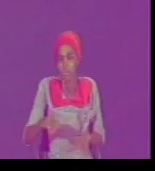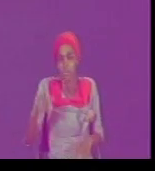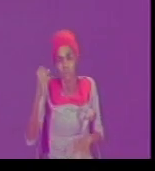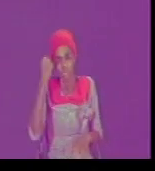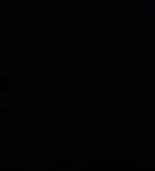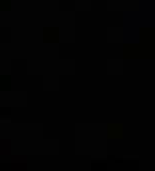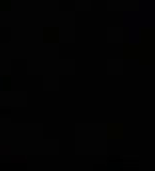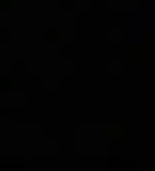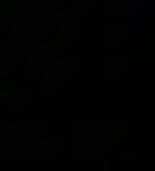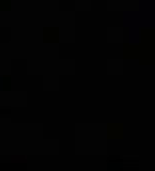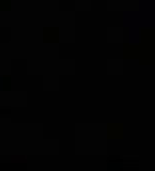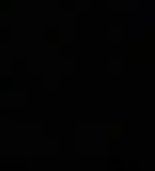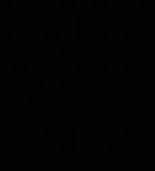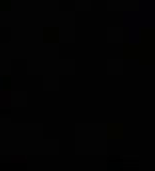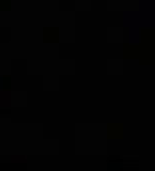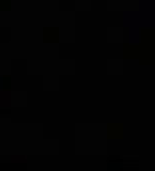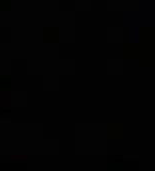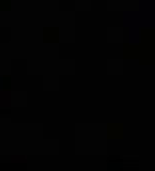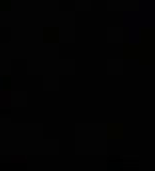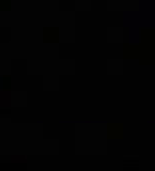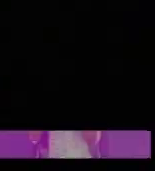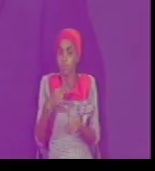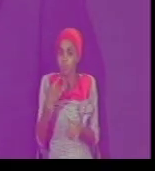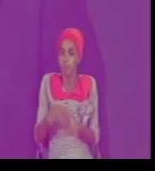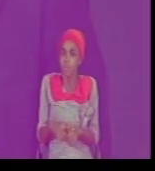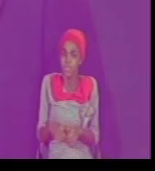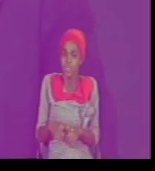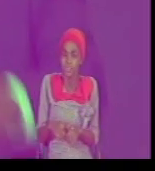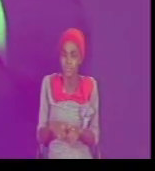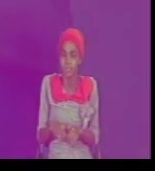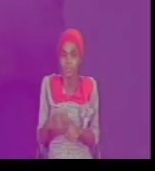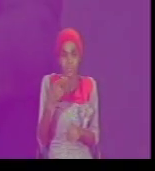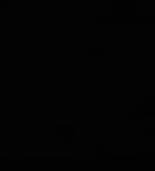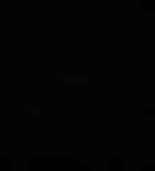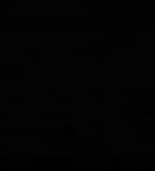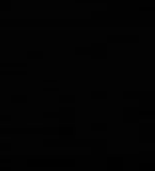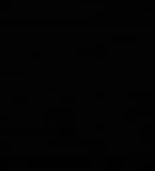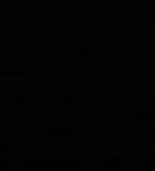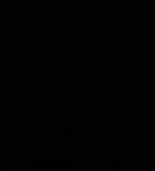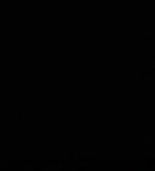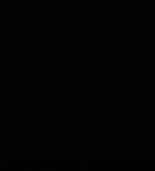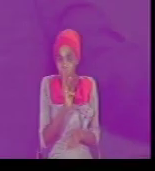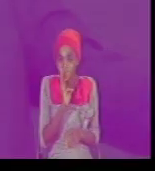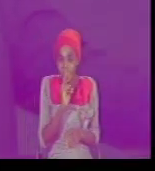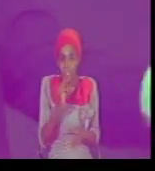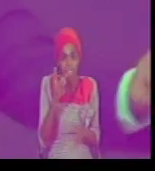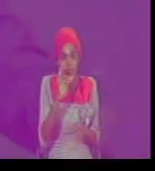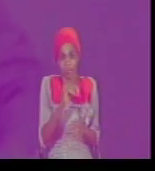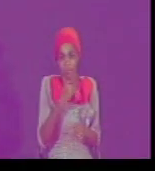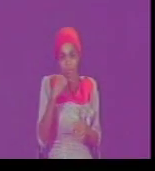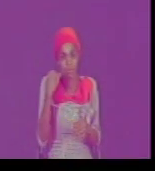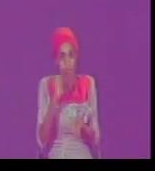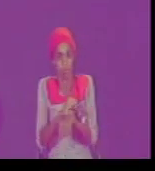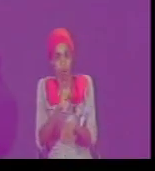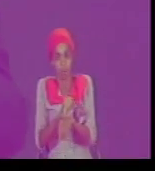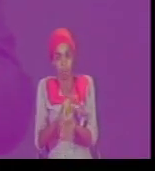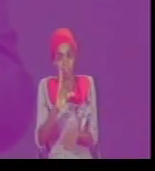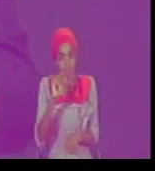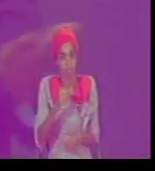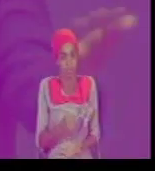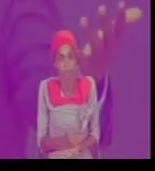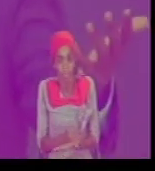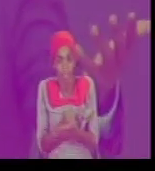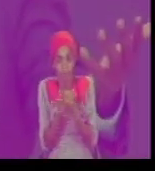God. And when reverses came, water, when there's no job, when there's no health, when there